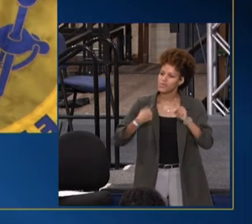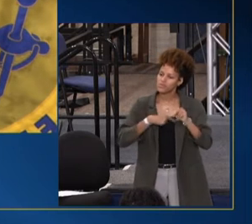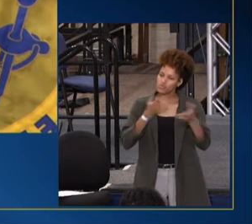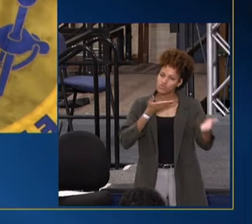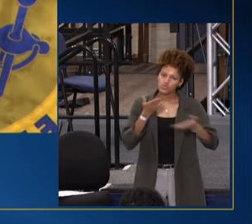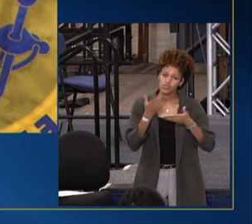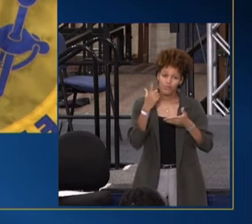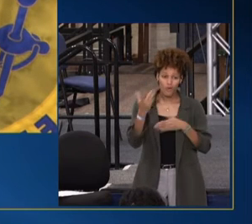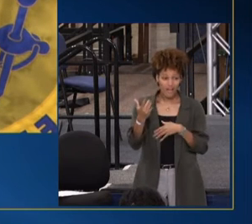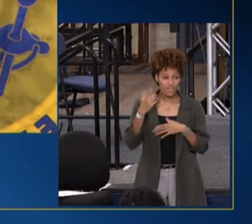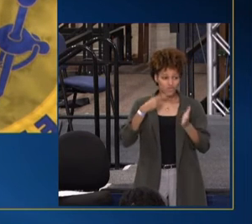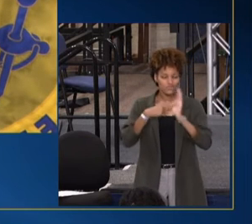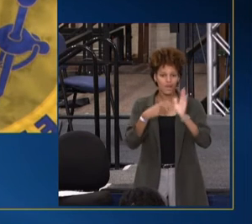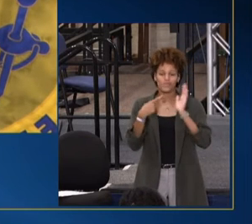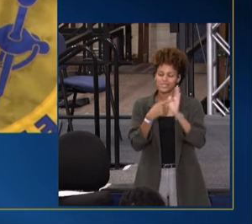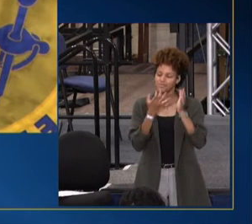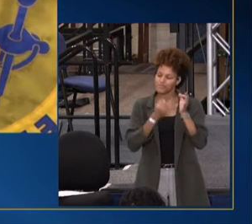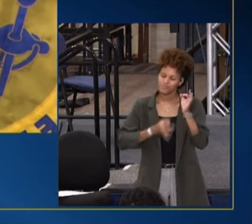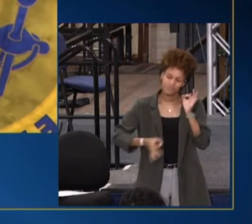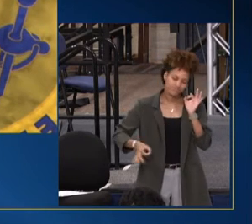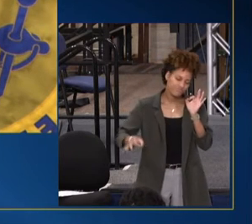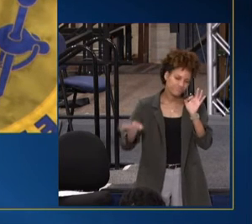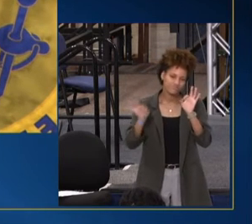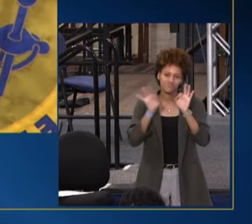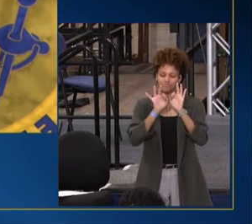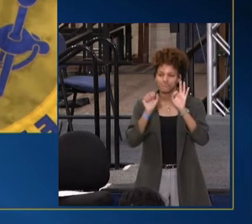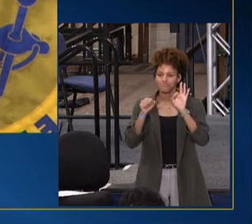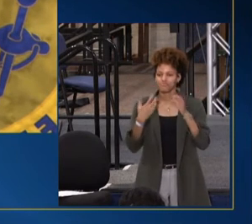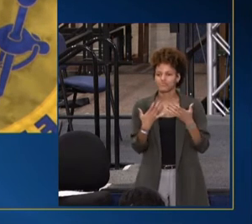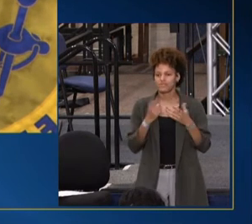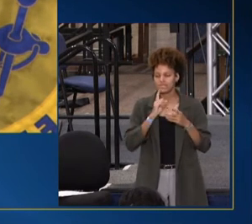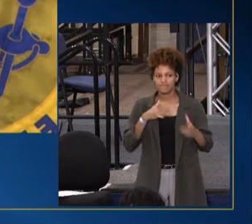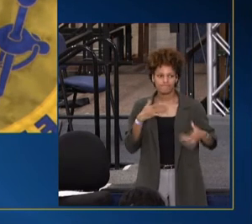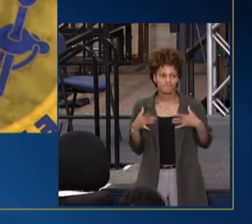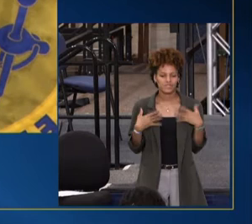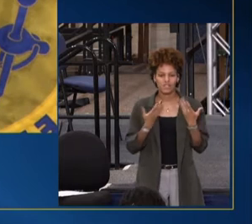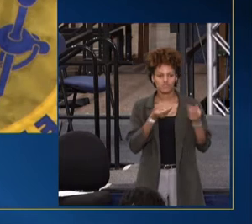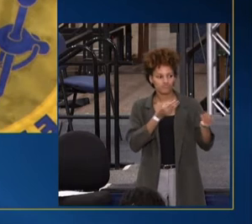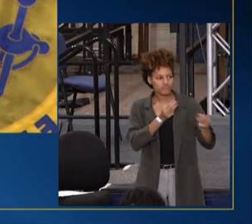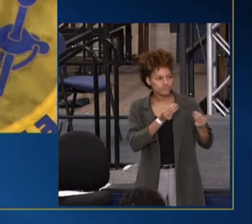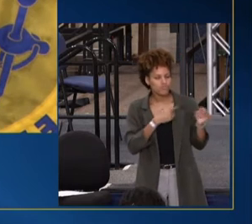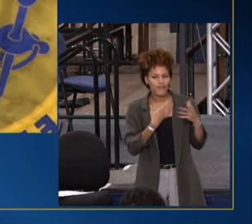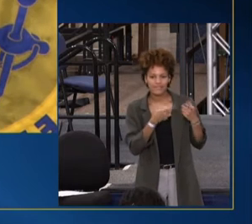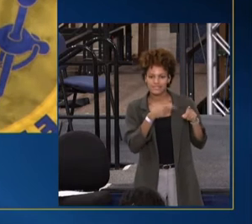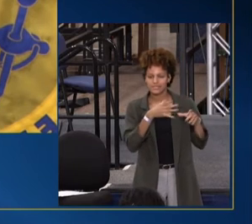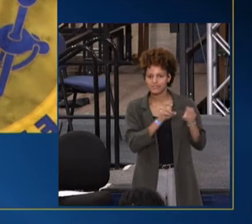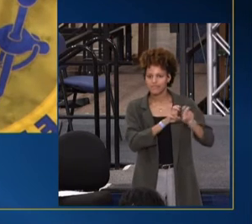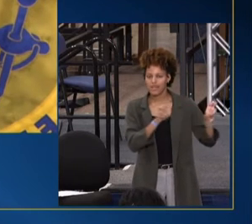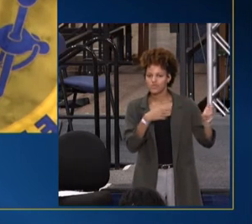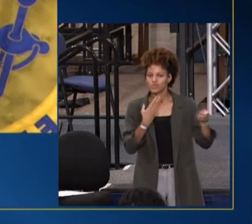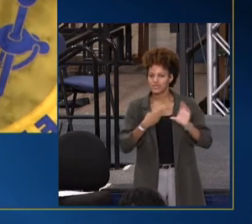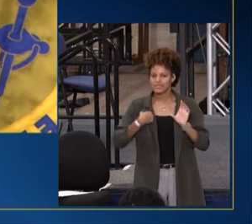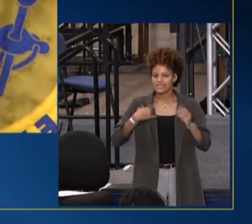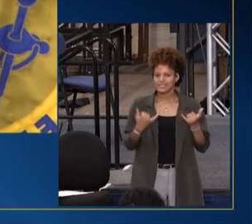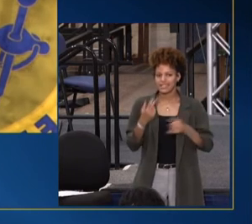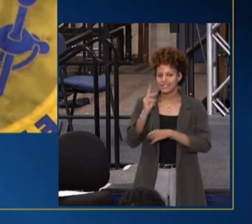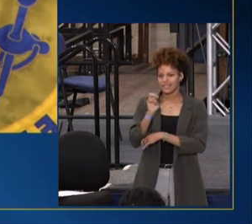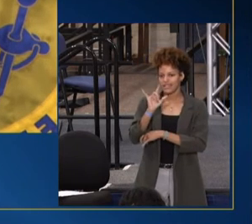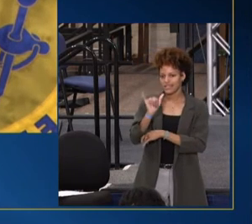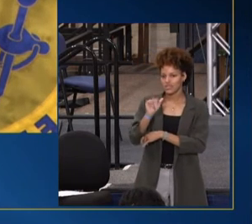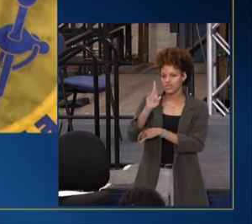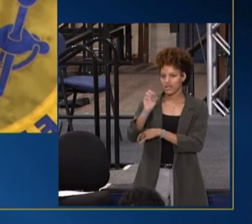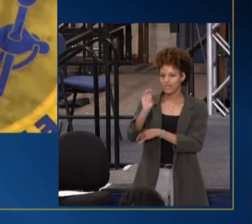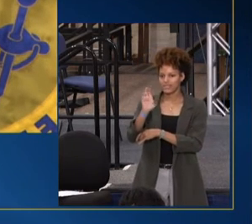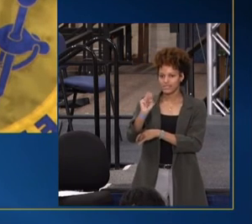because representation absolutely matters. I am so delighted to moderate such a dynamic panel. Joining me today is Kelly Robinson, she,